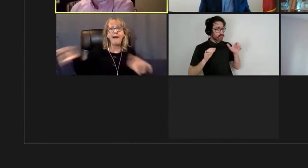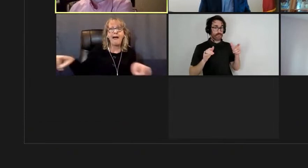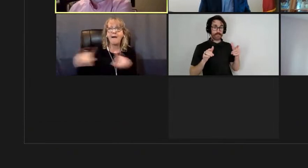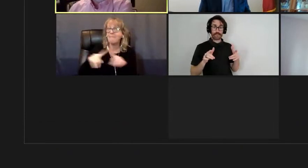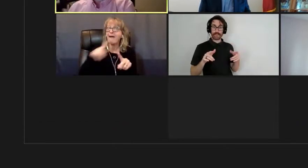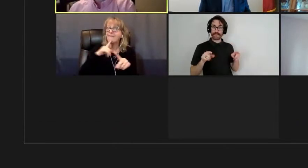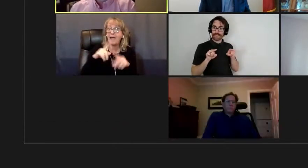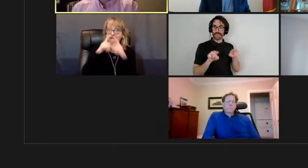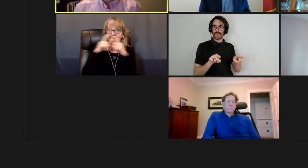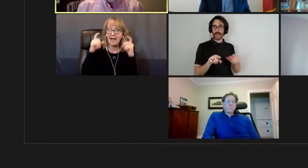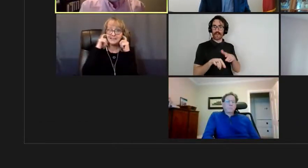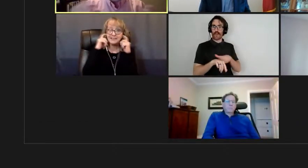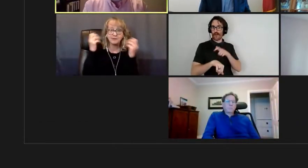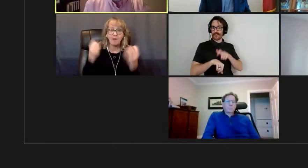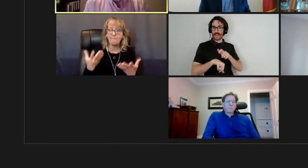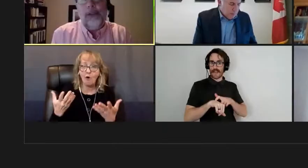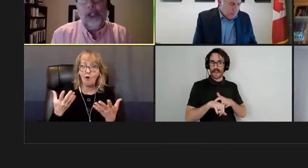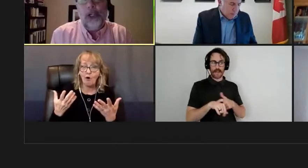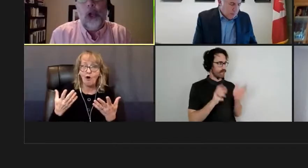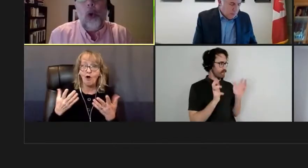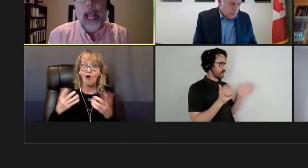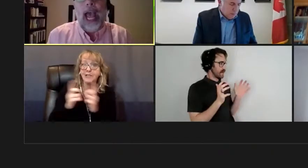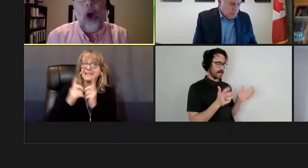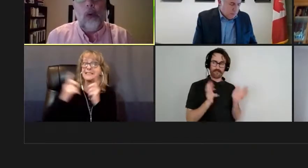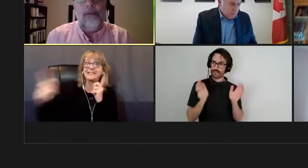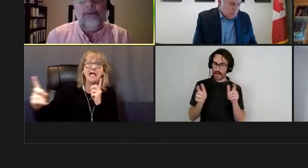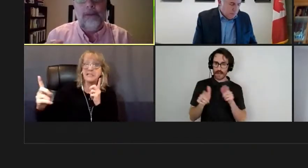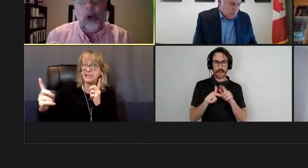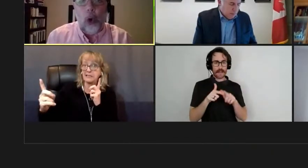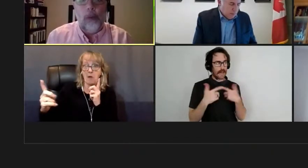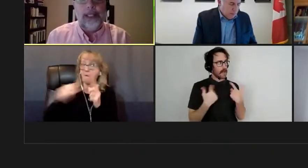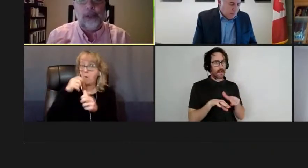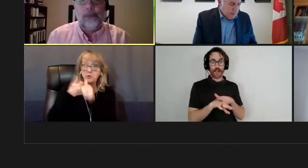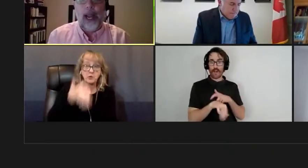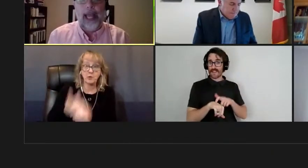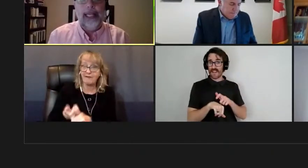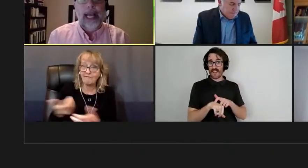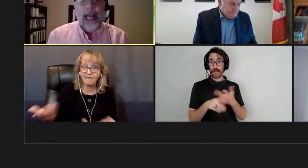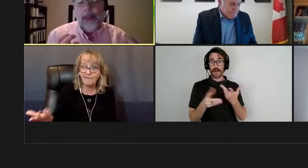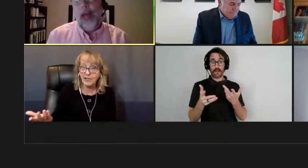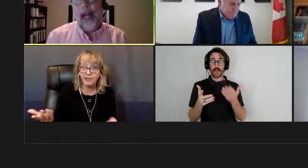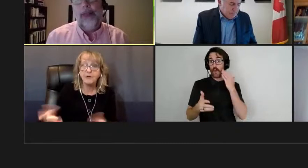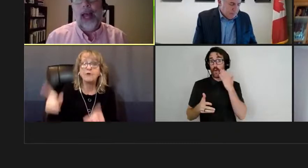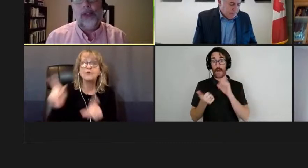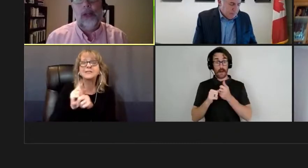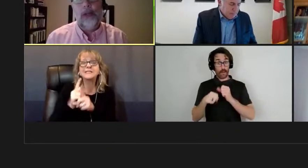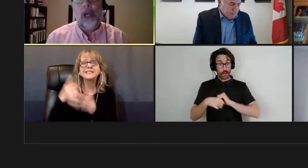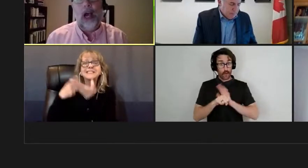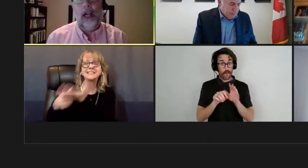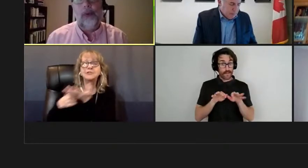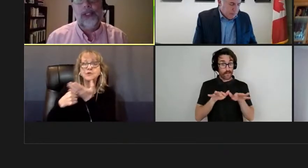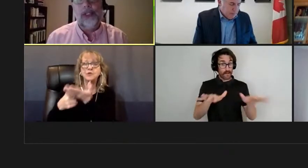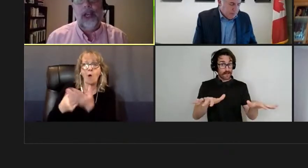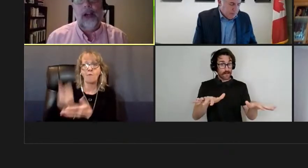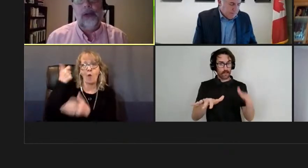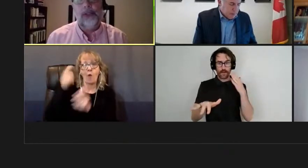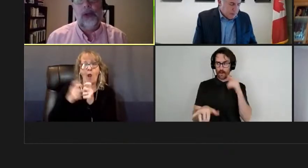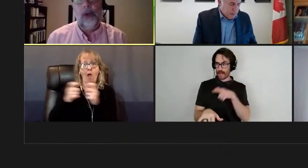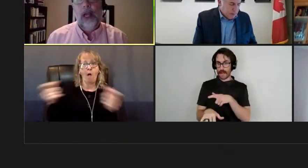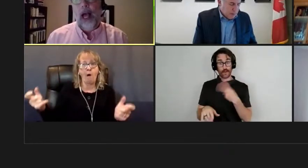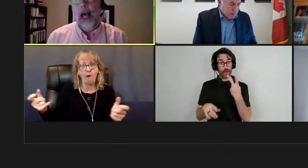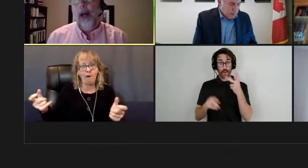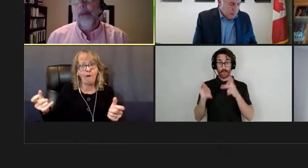prolonged. So by definition, knowing how COVID is spread, that's going to be a higher risk scenario.